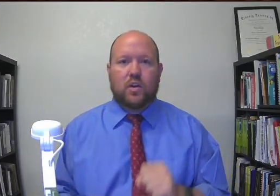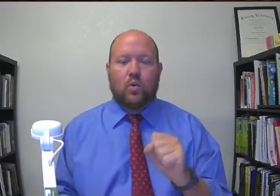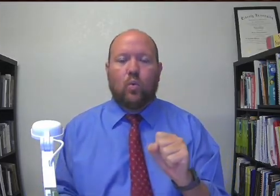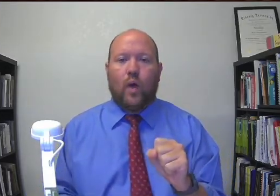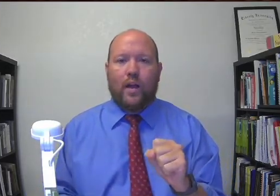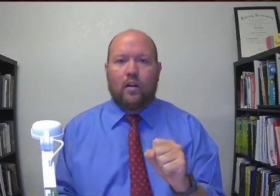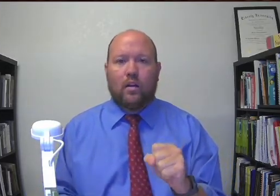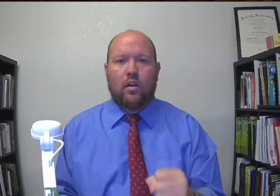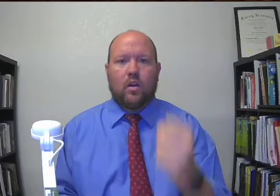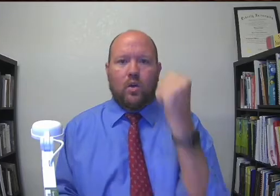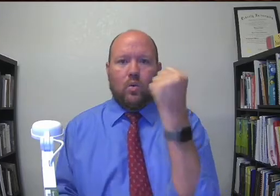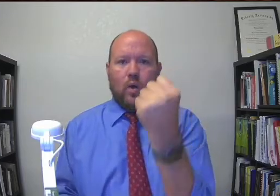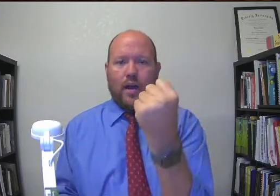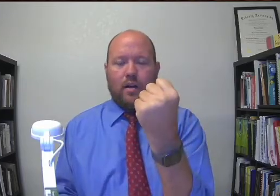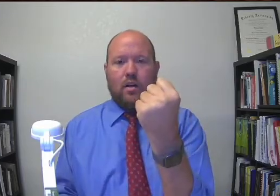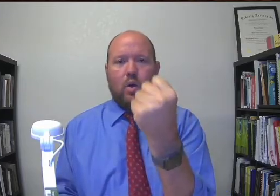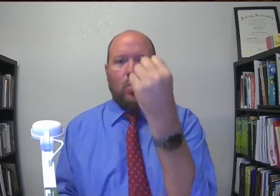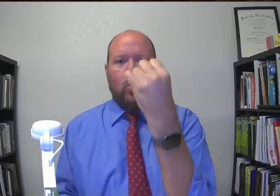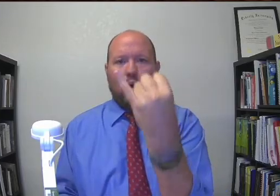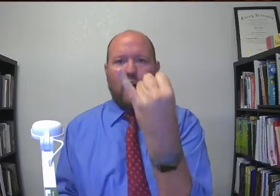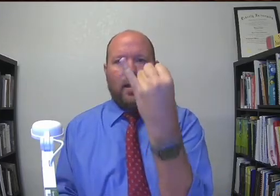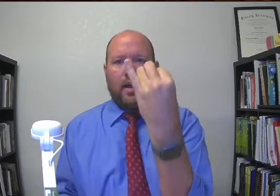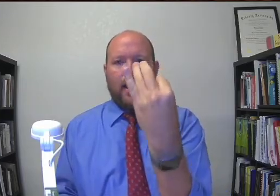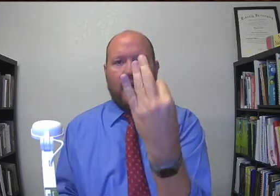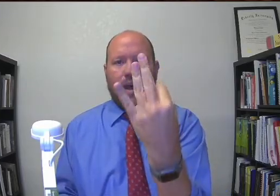Next word, where. Where.